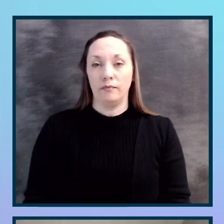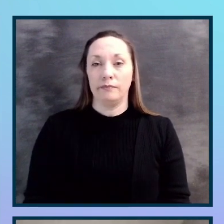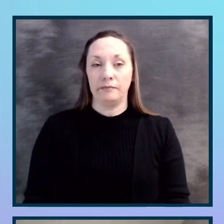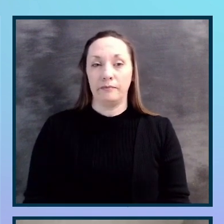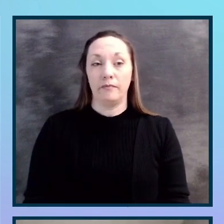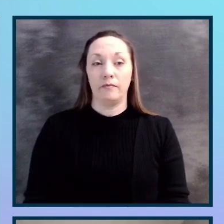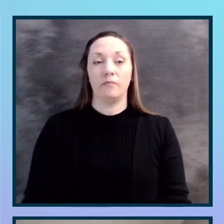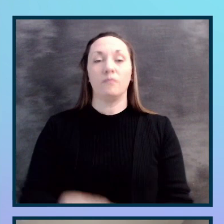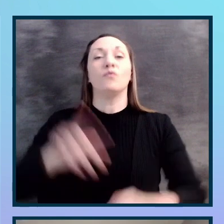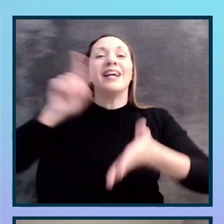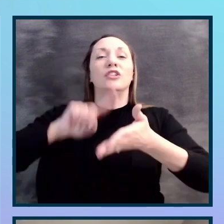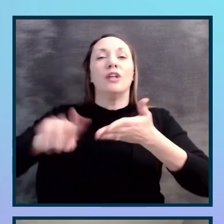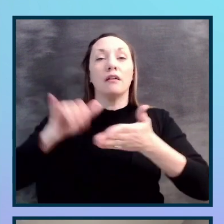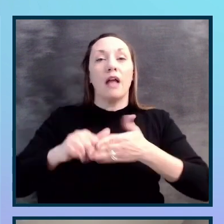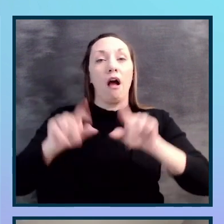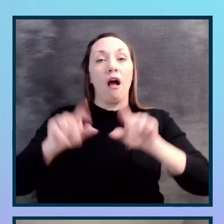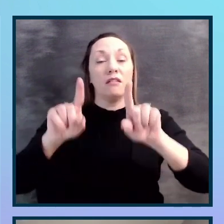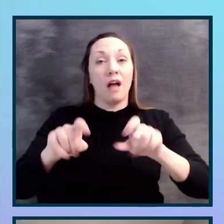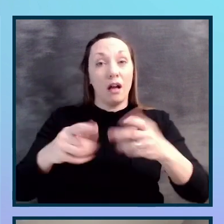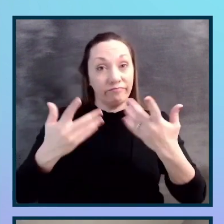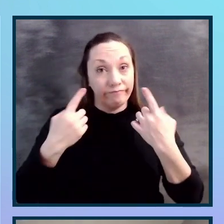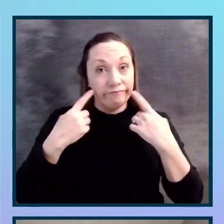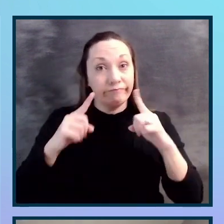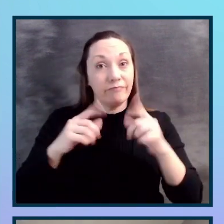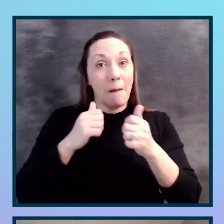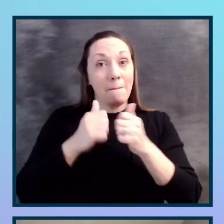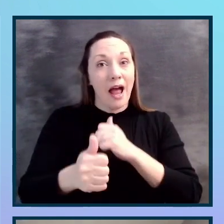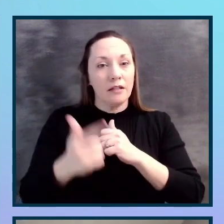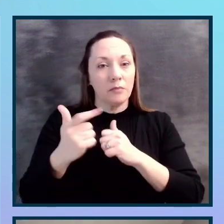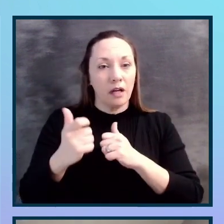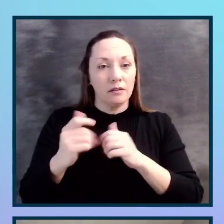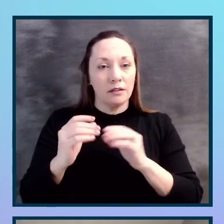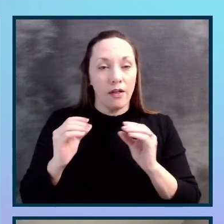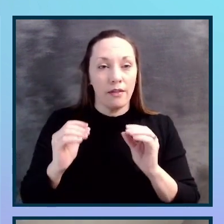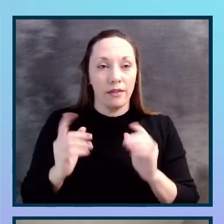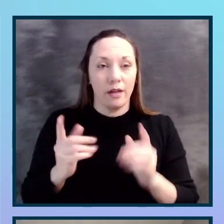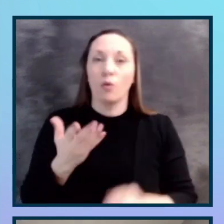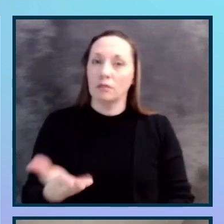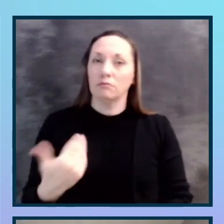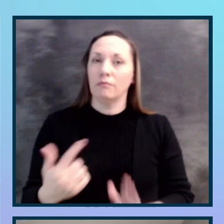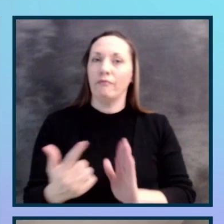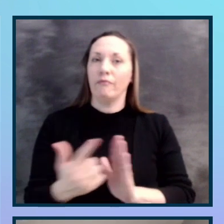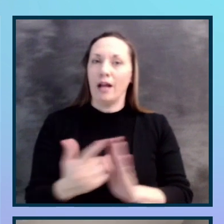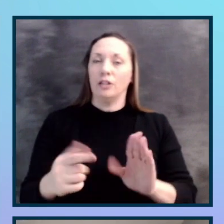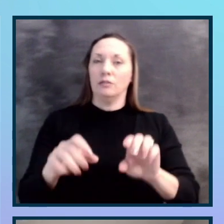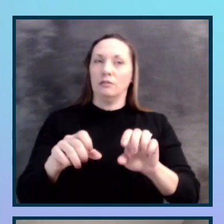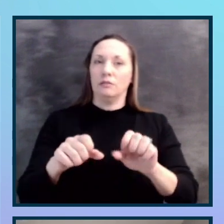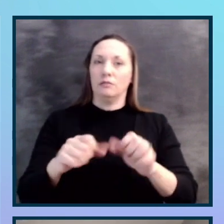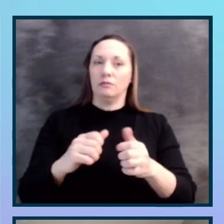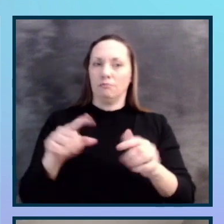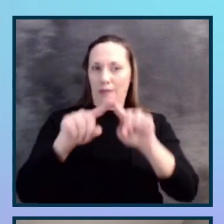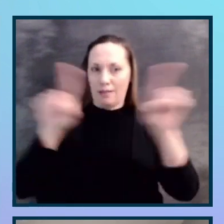And check that that test did in fact pass because there were violations on the page. Moving forward to what the new